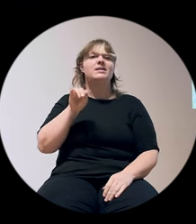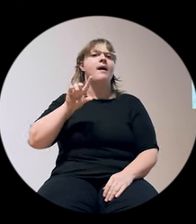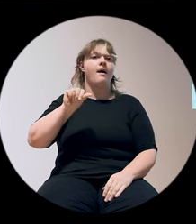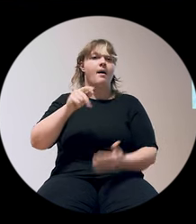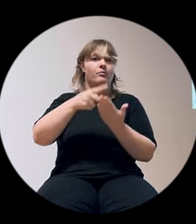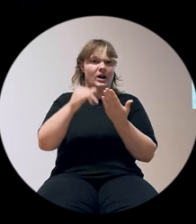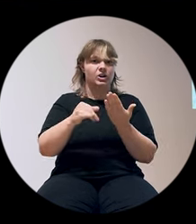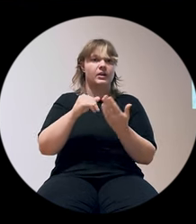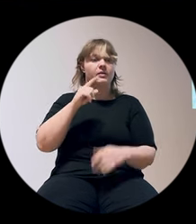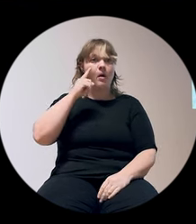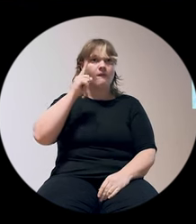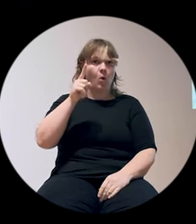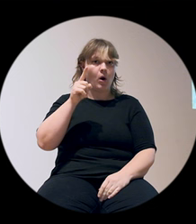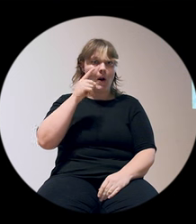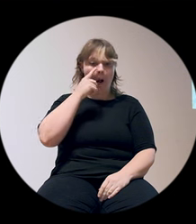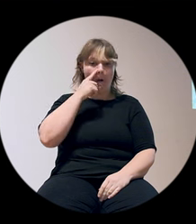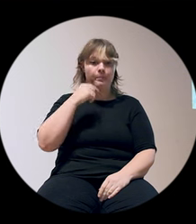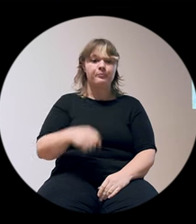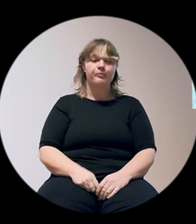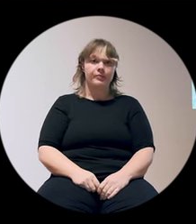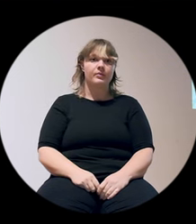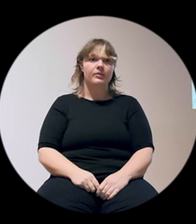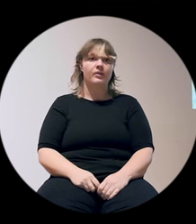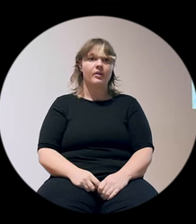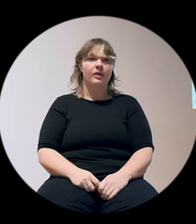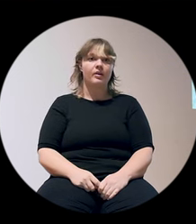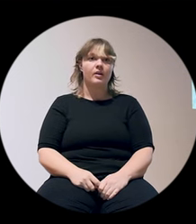for the Yanyedi Tlingit